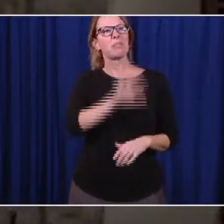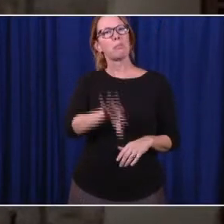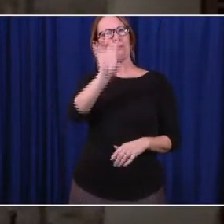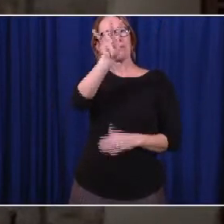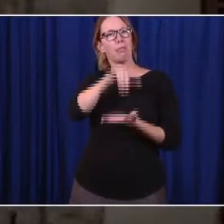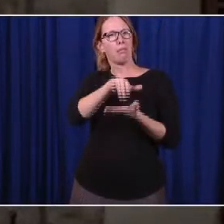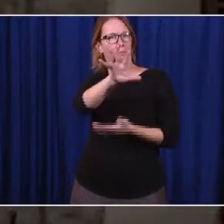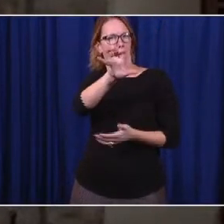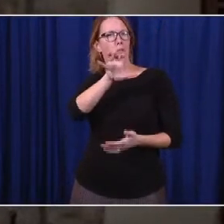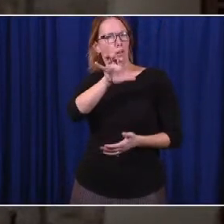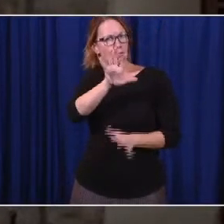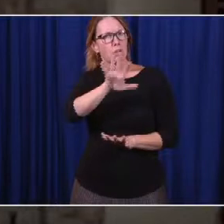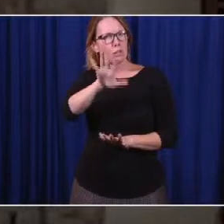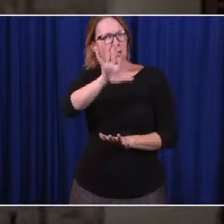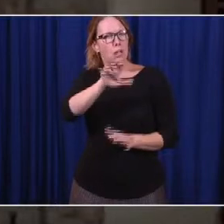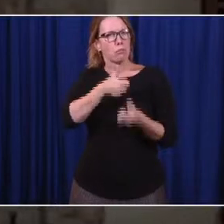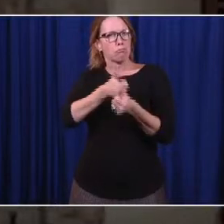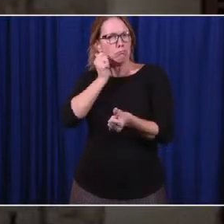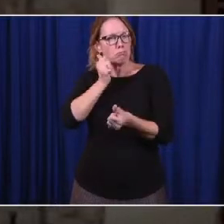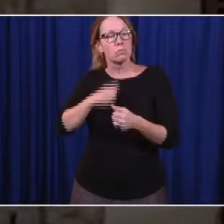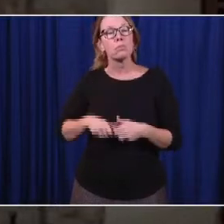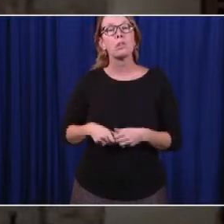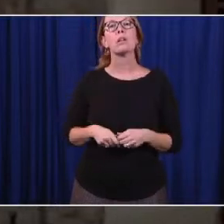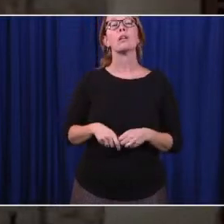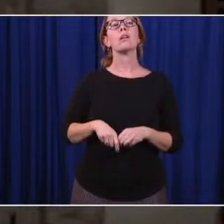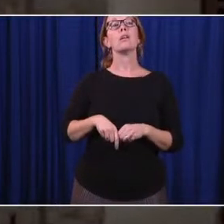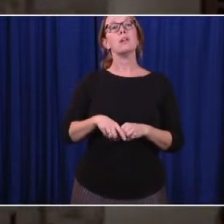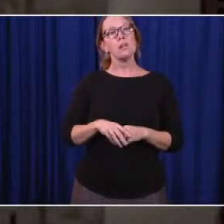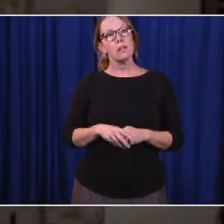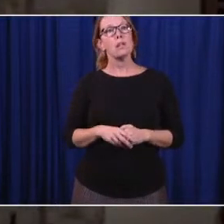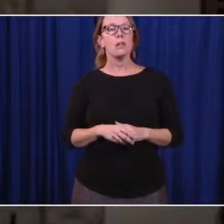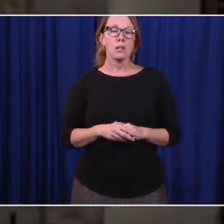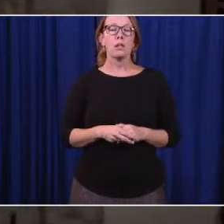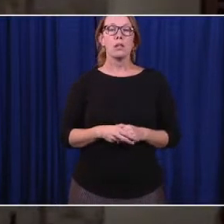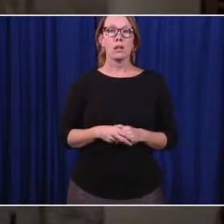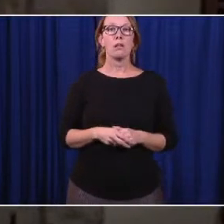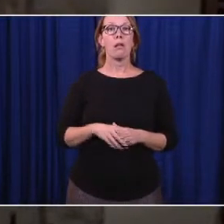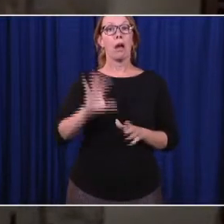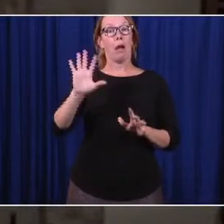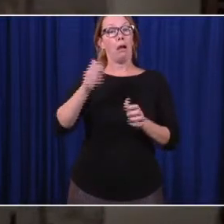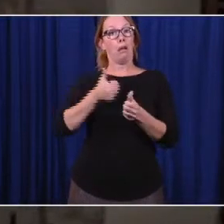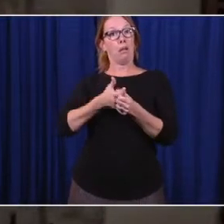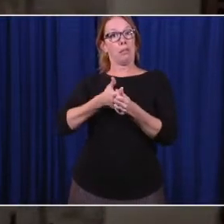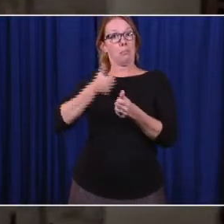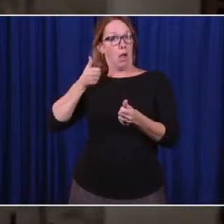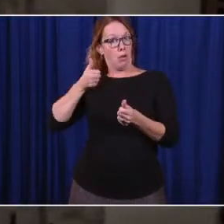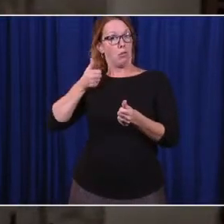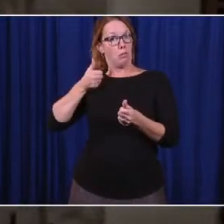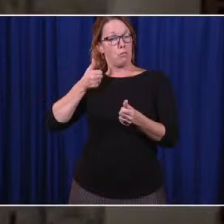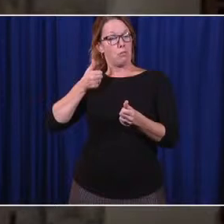7,500. We looked at it today, and the backlog